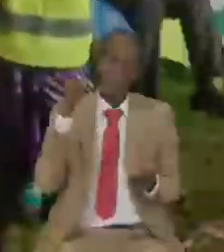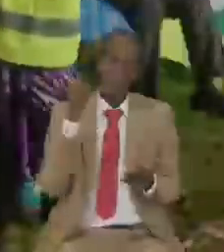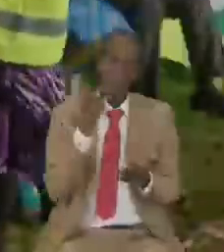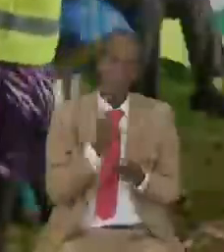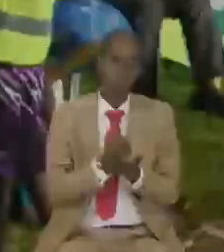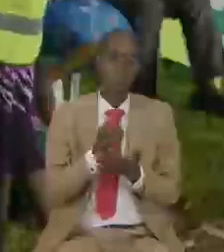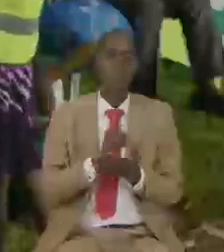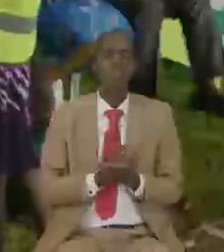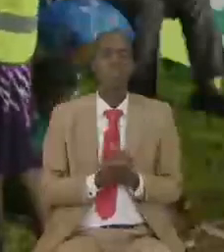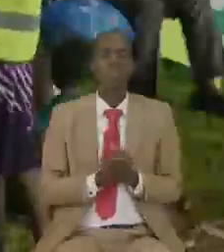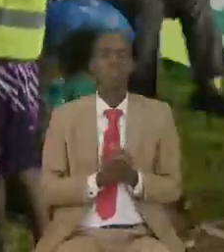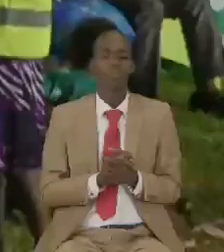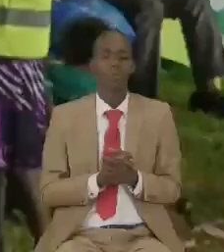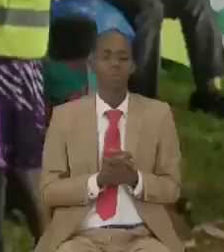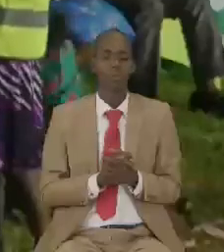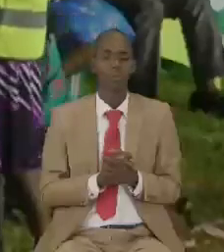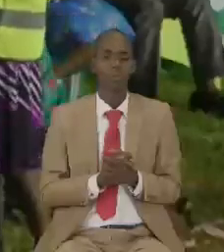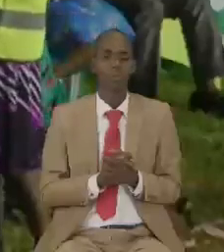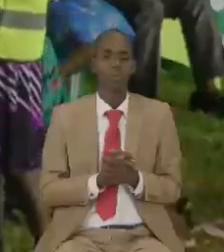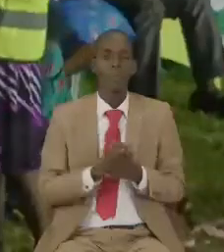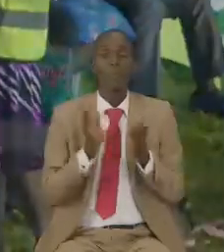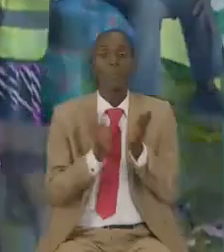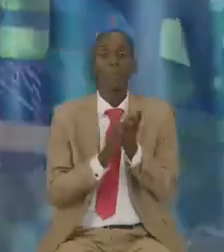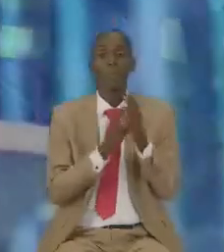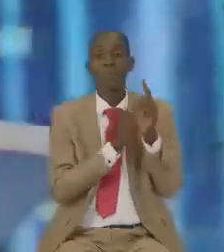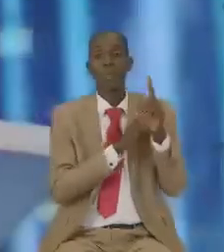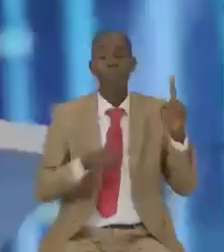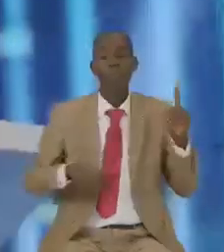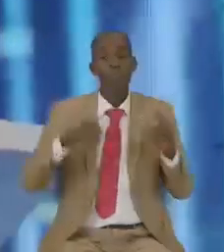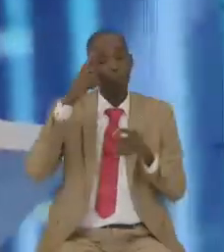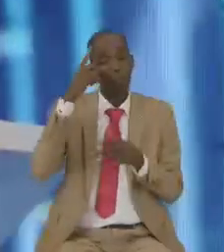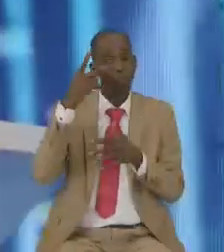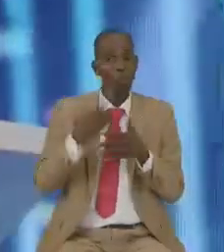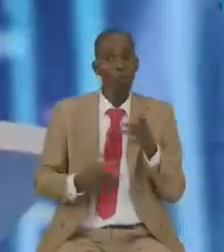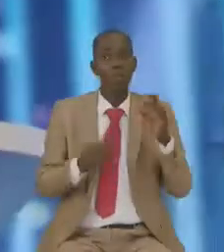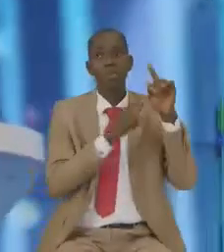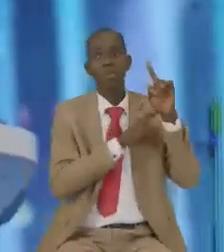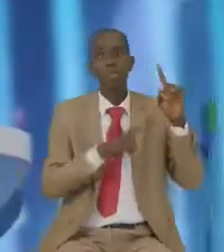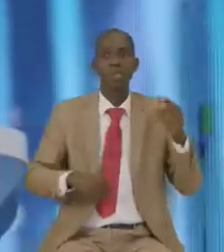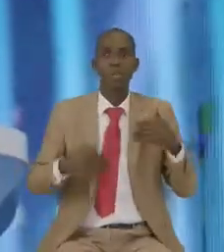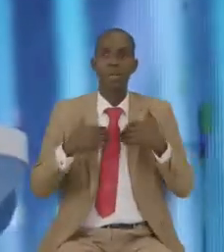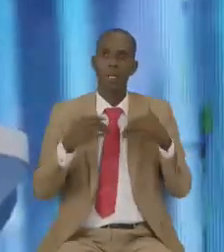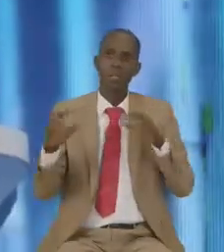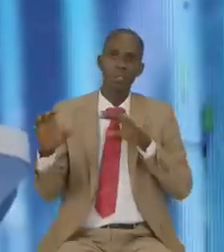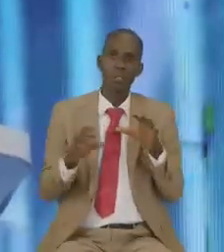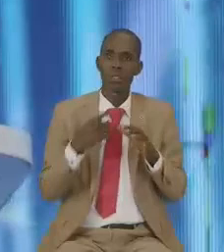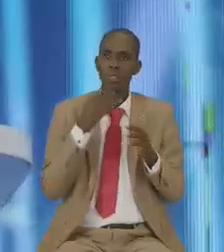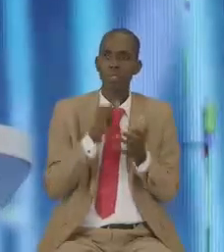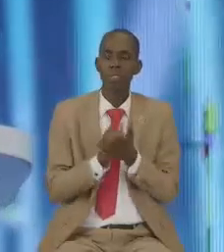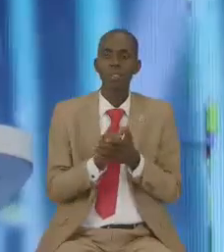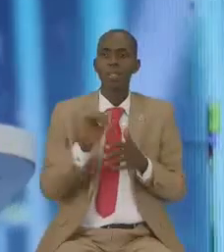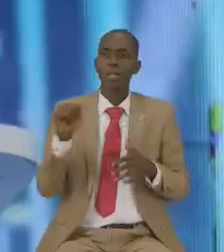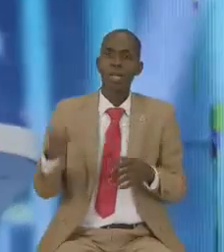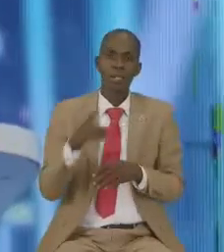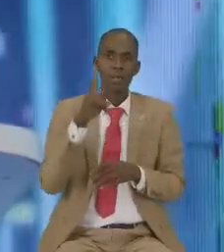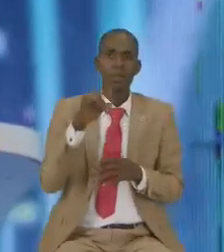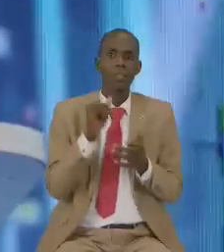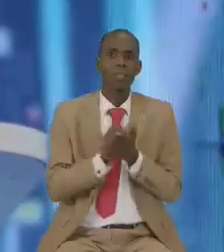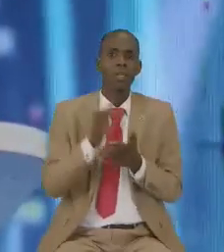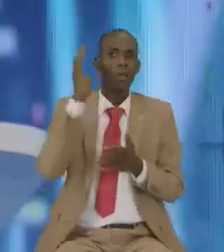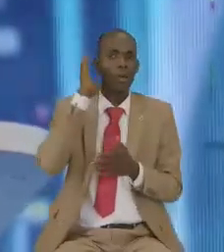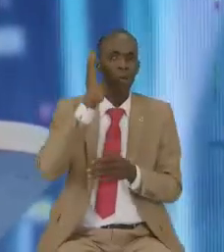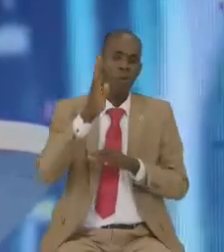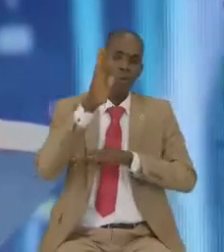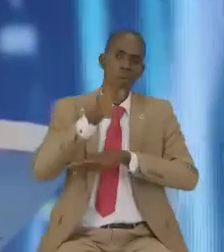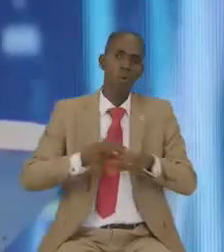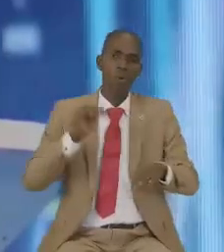Amen. Praise the Lord for what he has done. He said, whosoever shall call on the